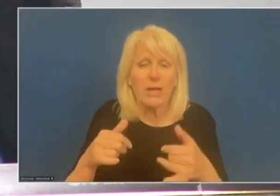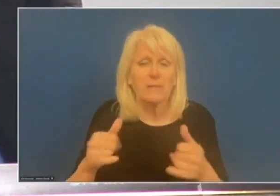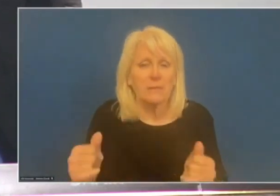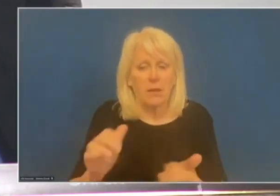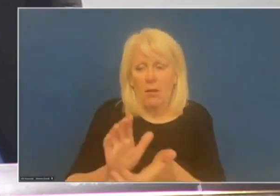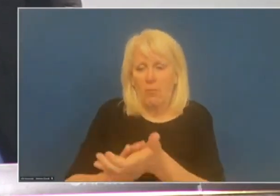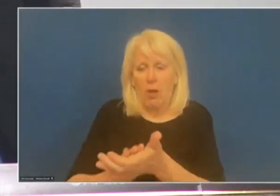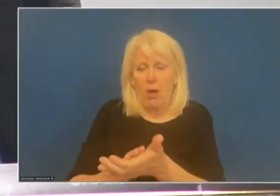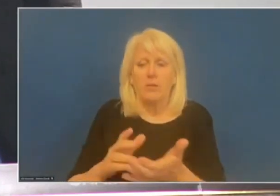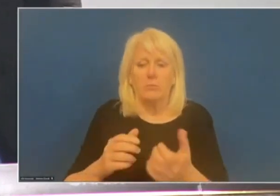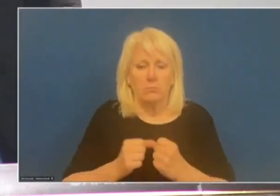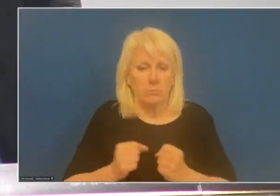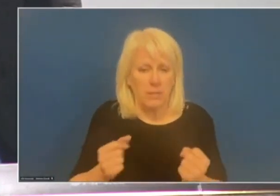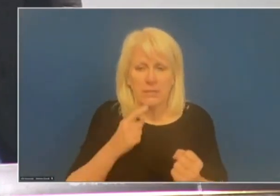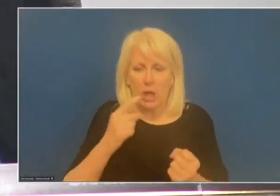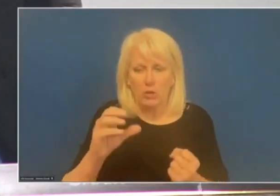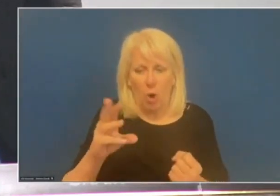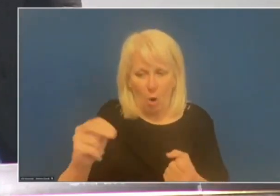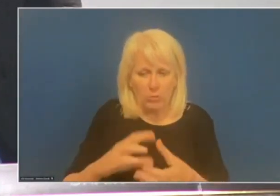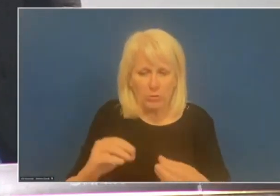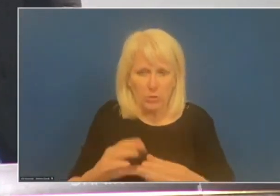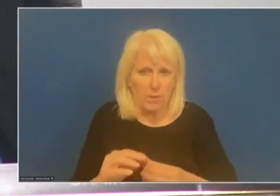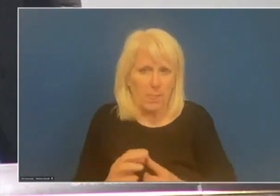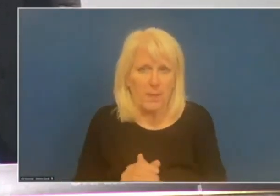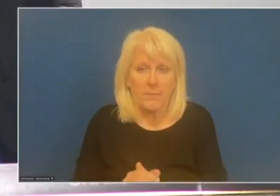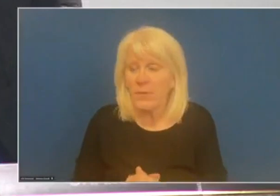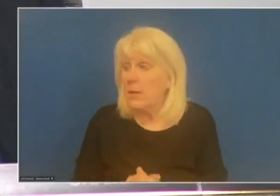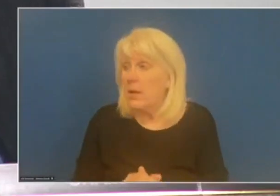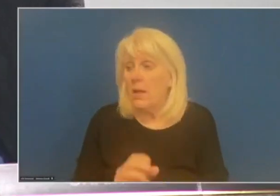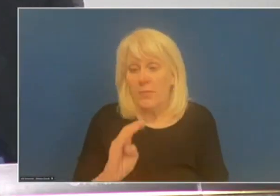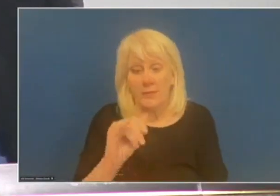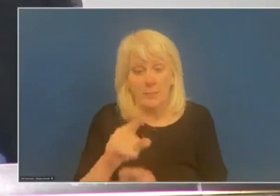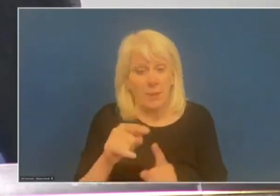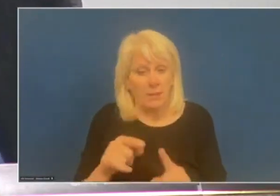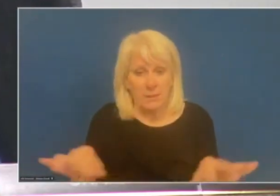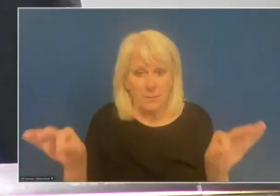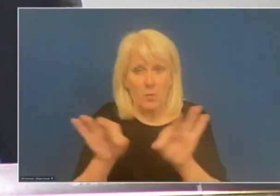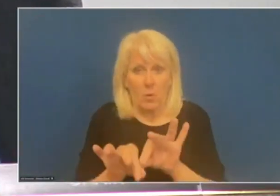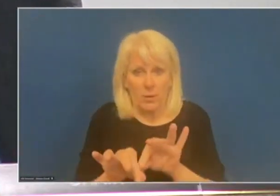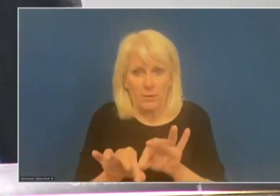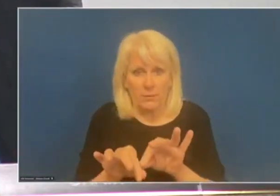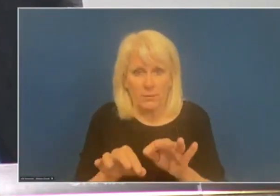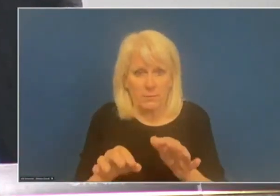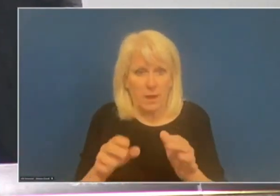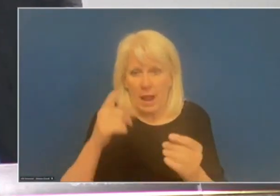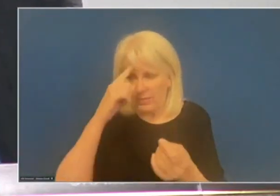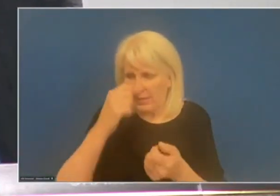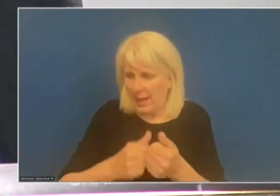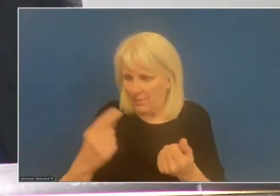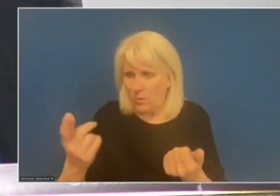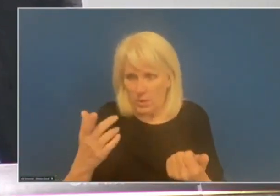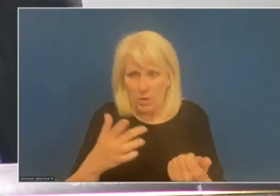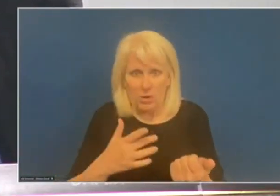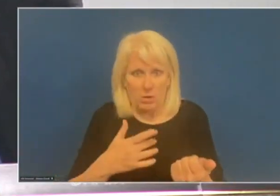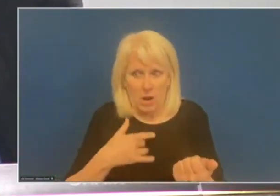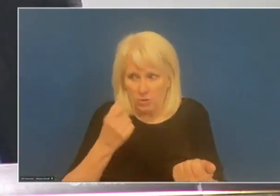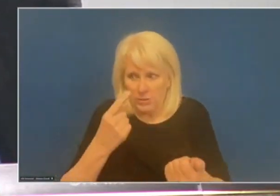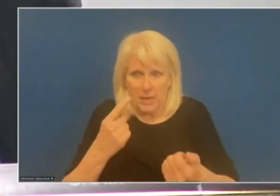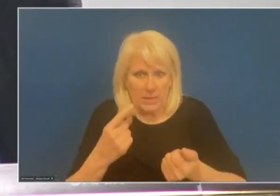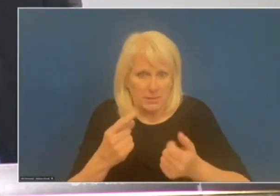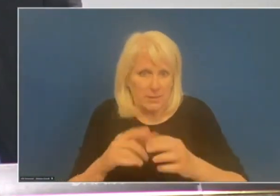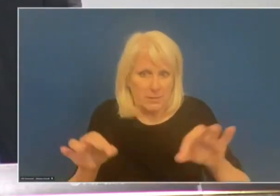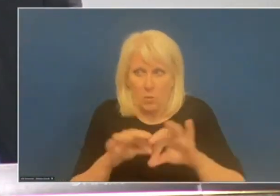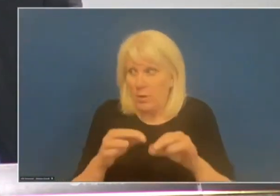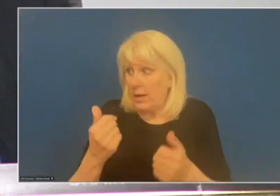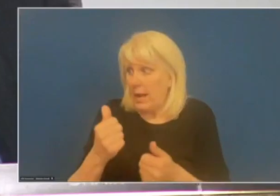The significance of this bill should not be underestimated, and I don't think anybody takes it for granted here in this committee, or anybody that's still in the audience, or anybody that might be out